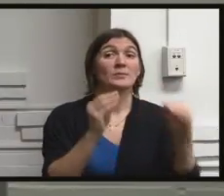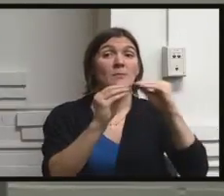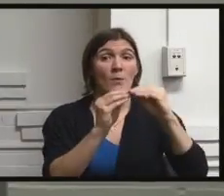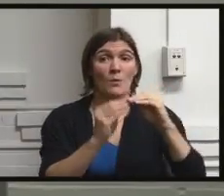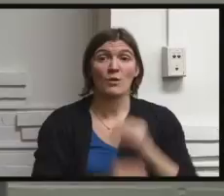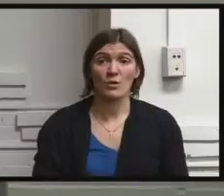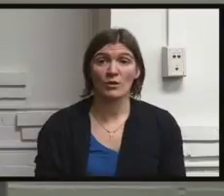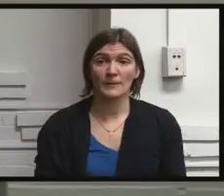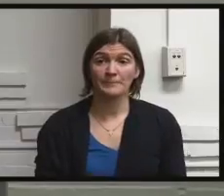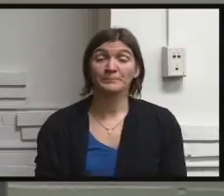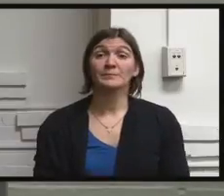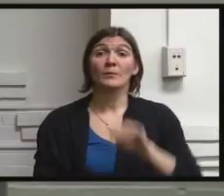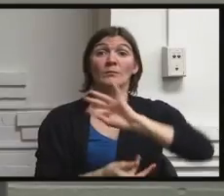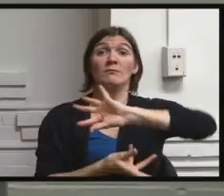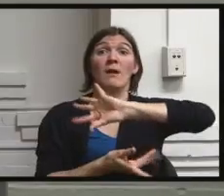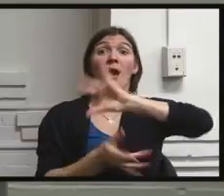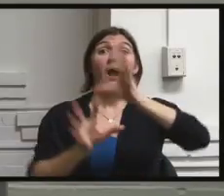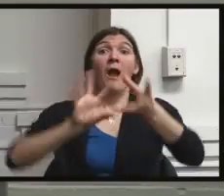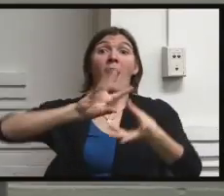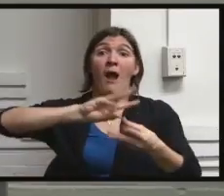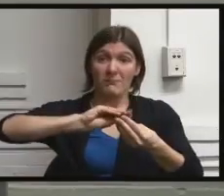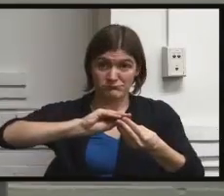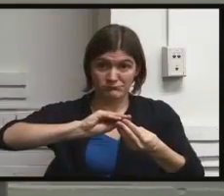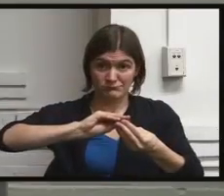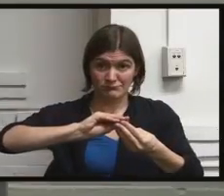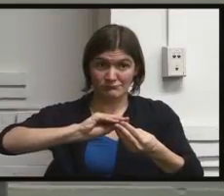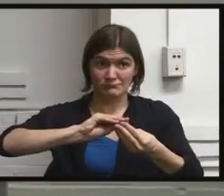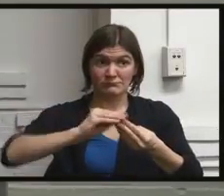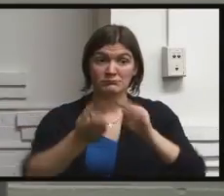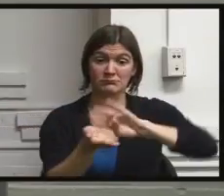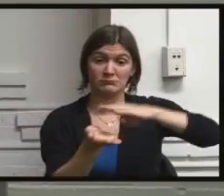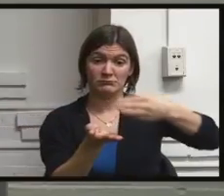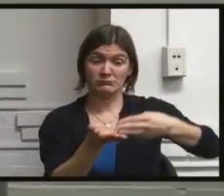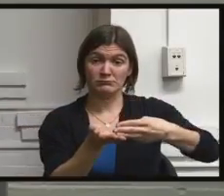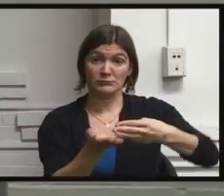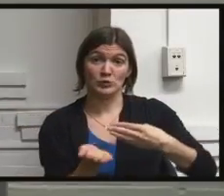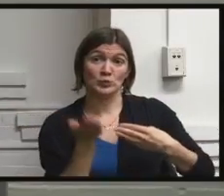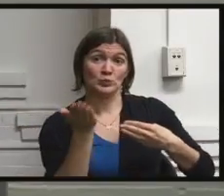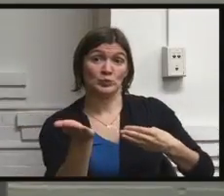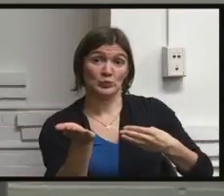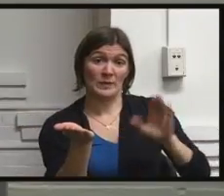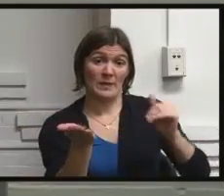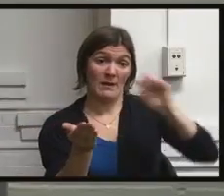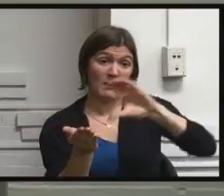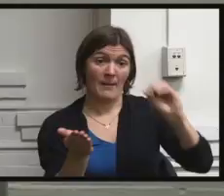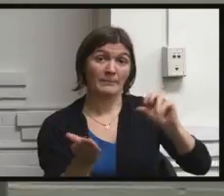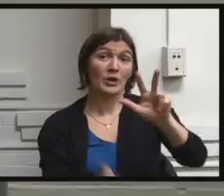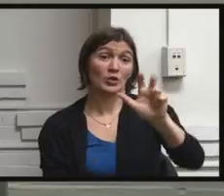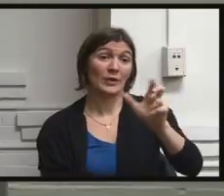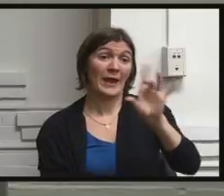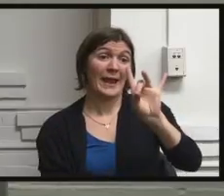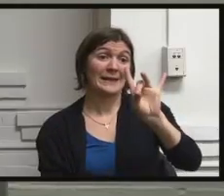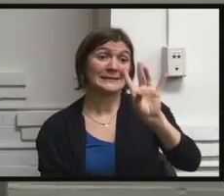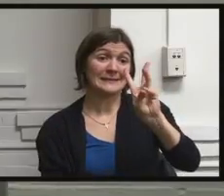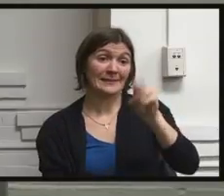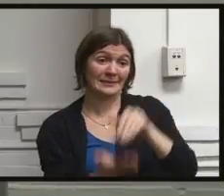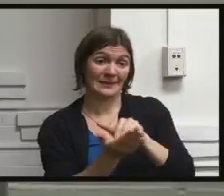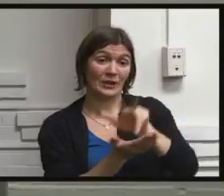$13,225. So the total that I'm requesting to award to Renault is